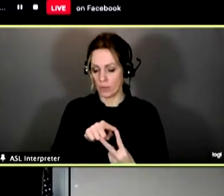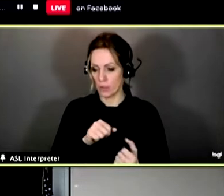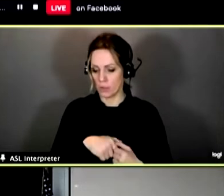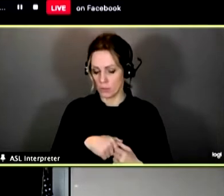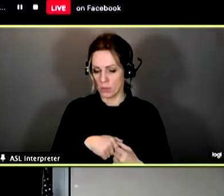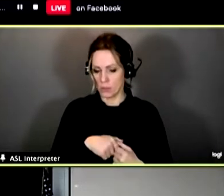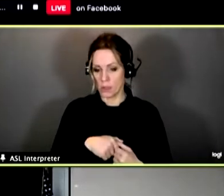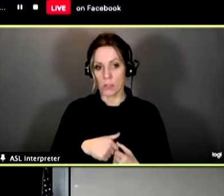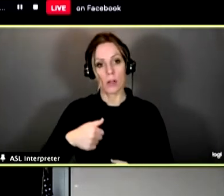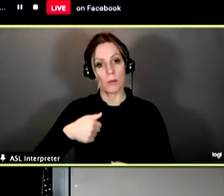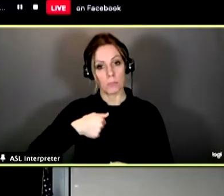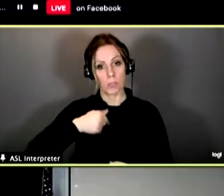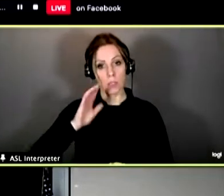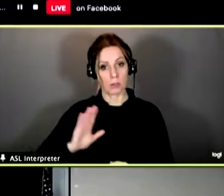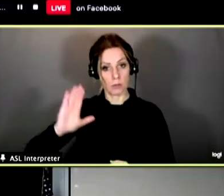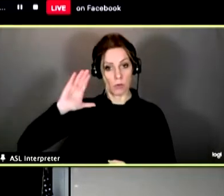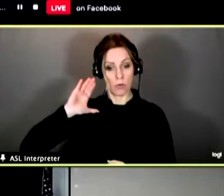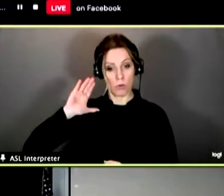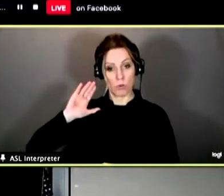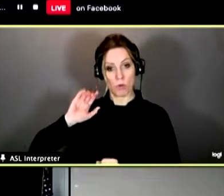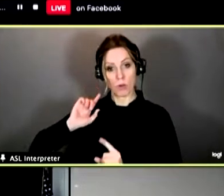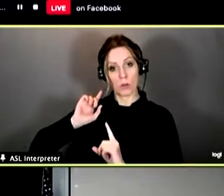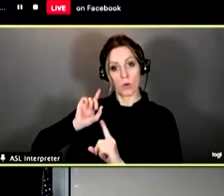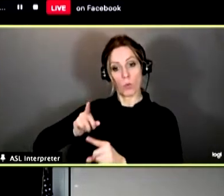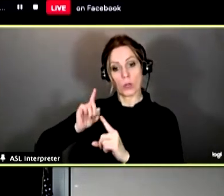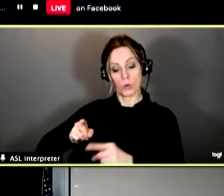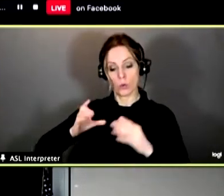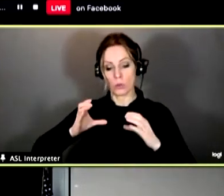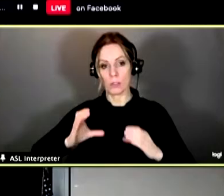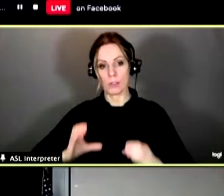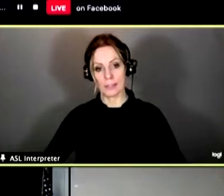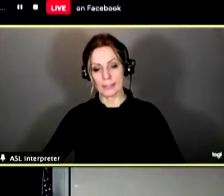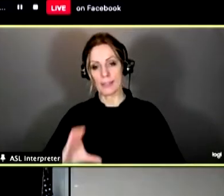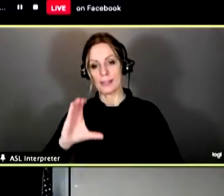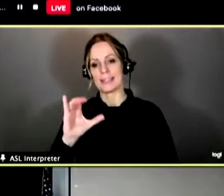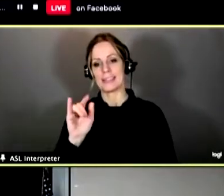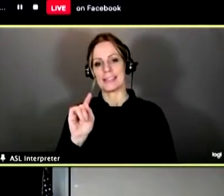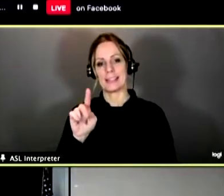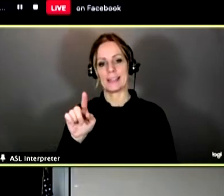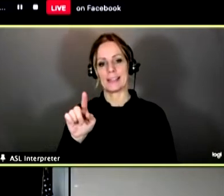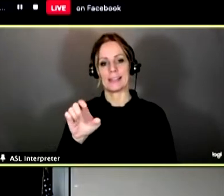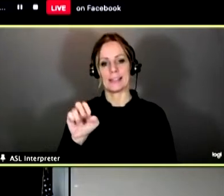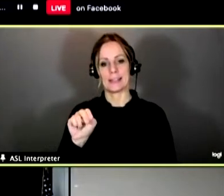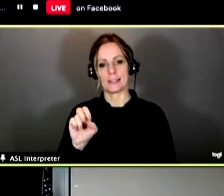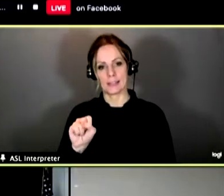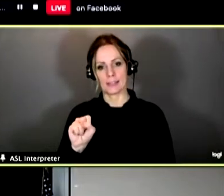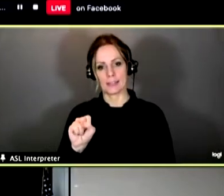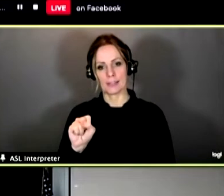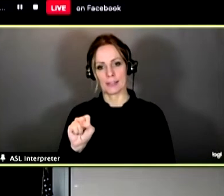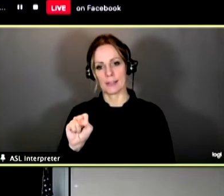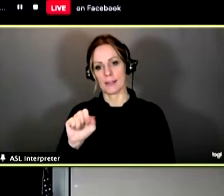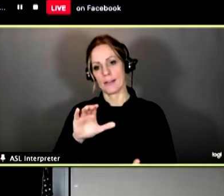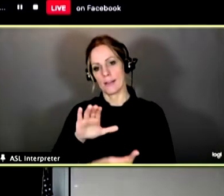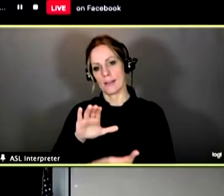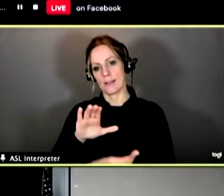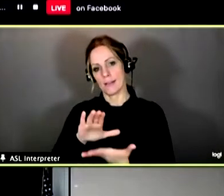I attended the Citizens Academy in